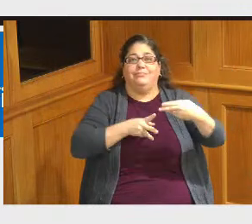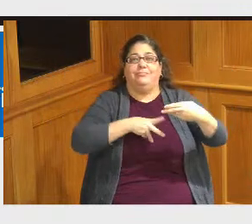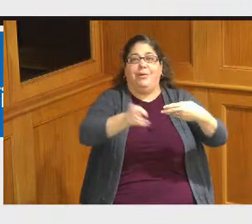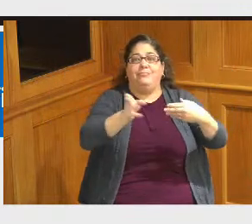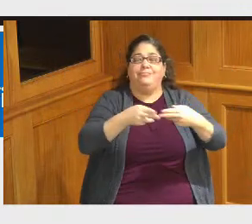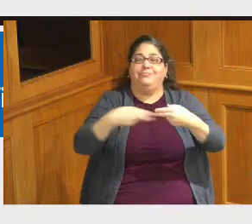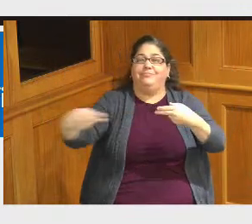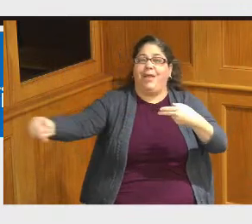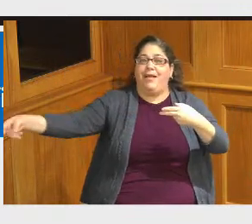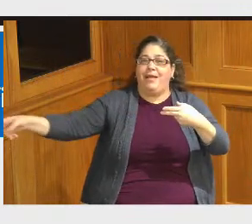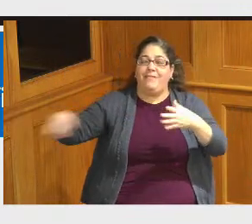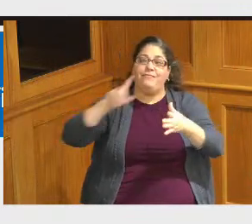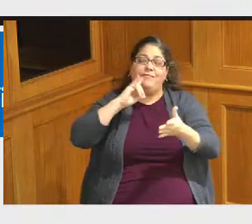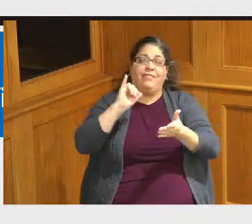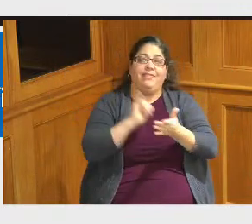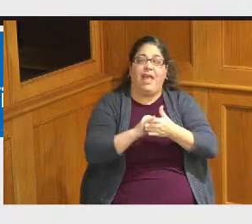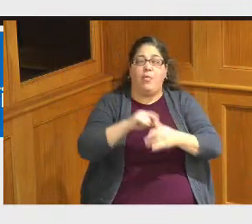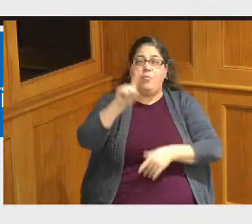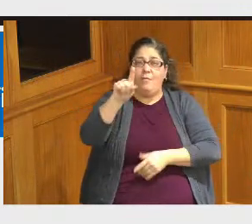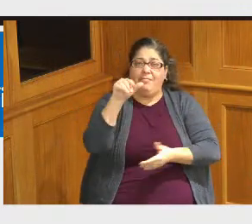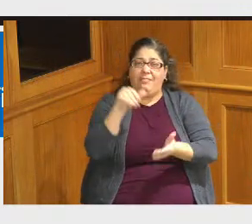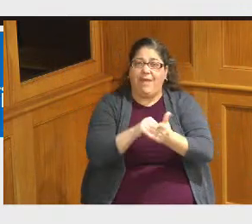nearly 1,000 businesses